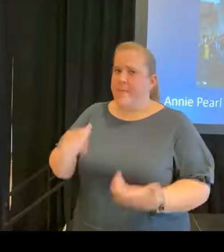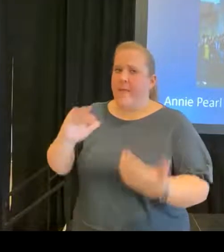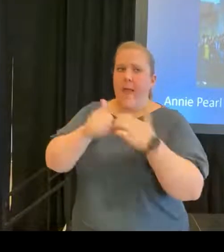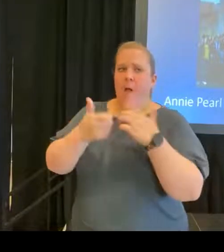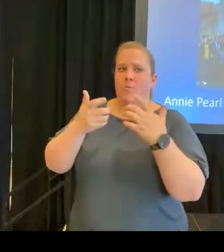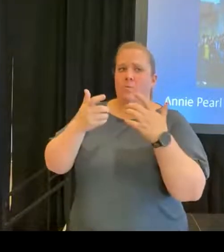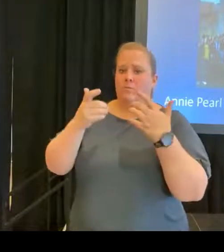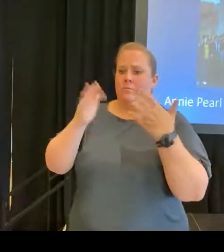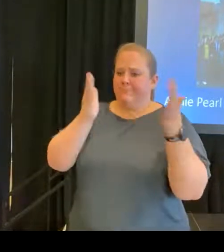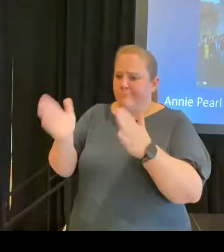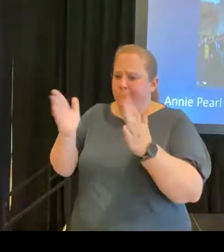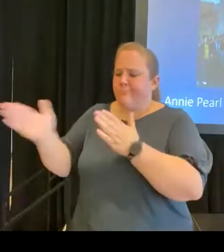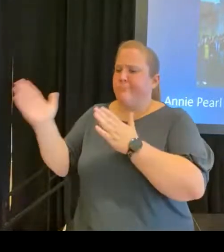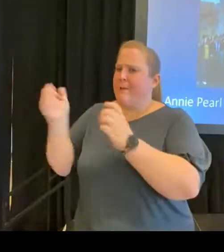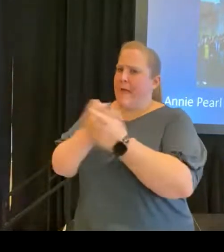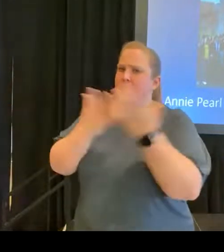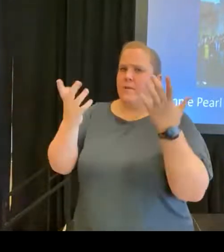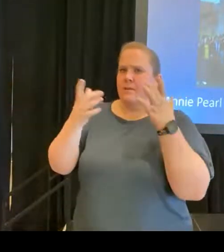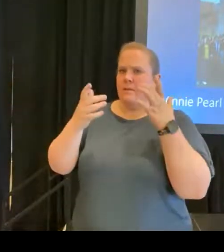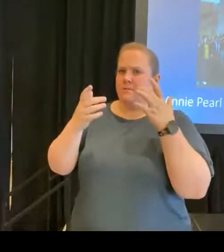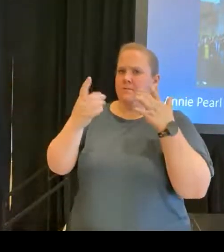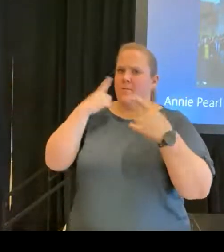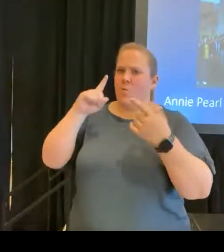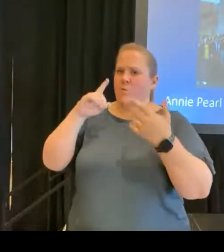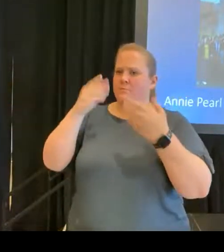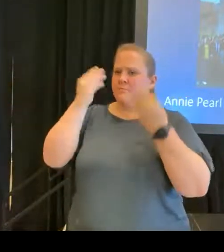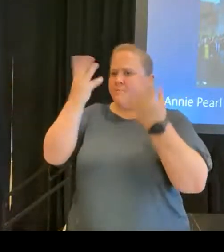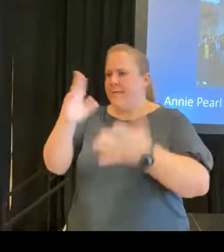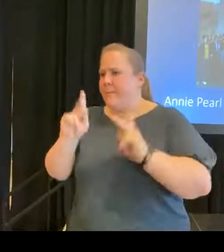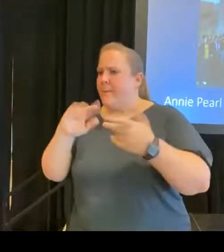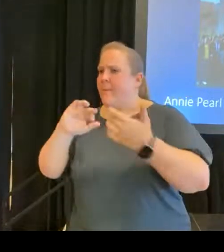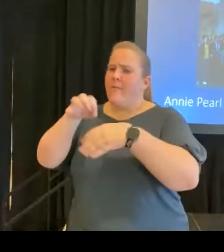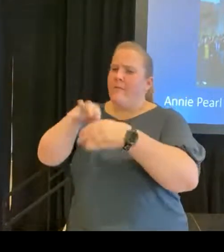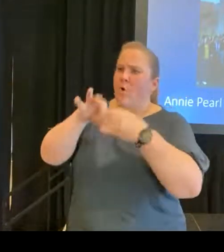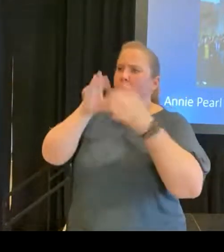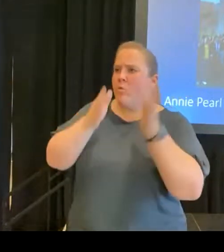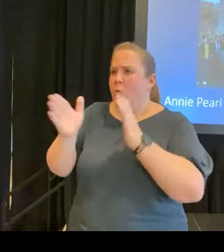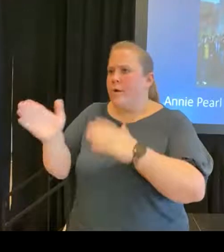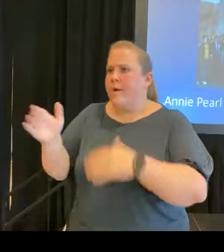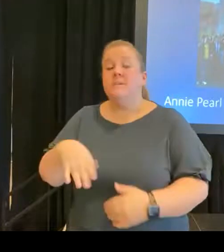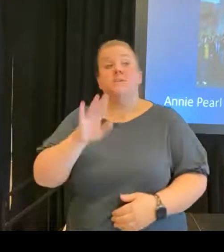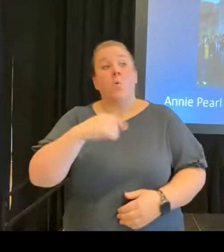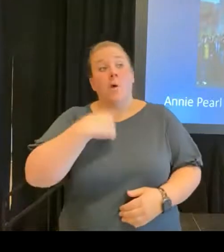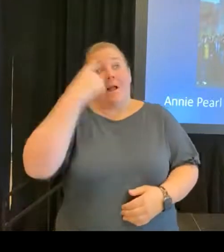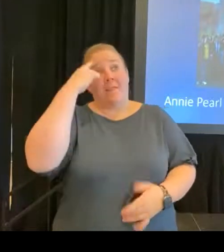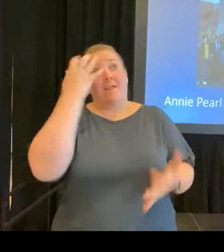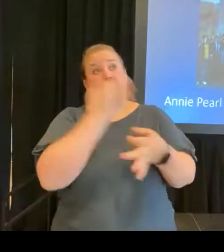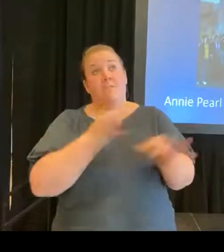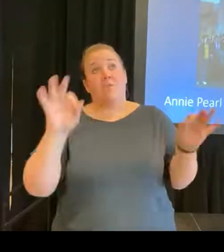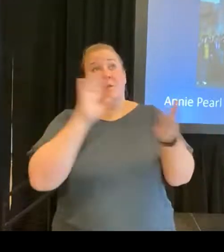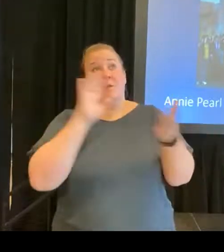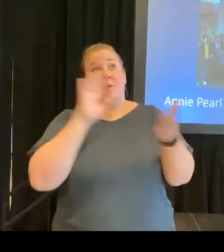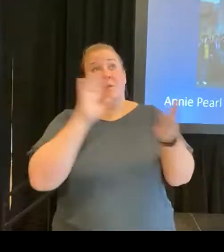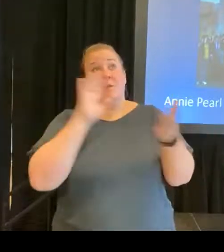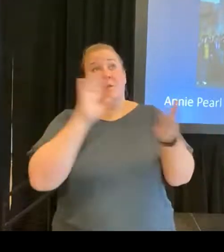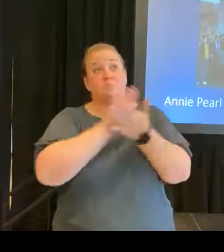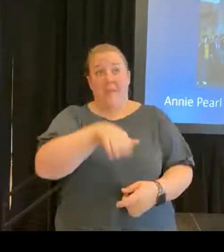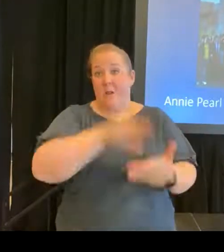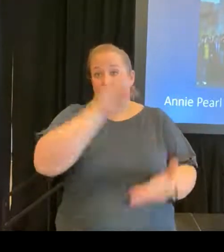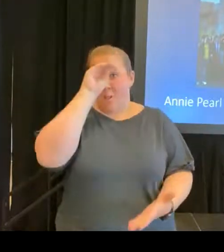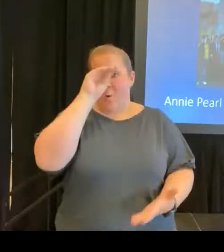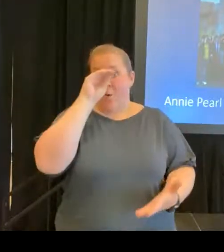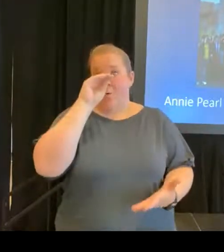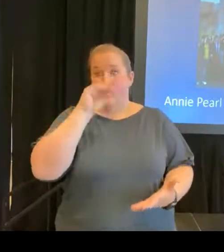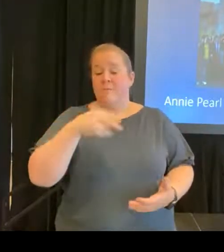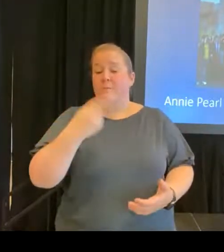how they organized around letting people know how to vote and how to organize? Well, one thing about Freedom School, that's where I learned